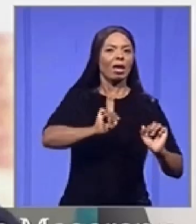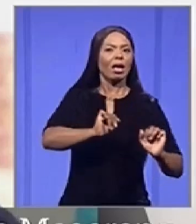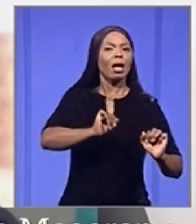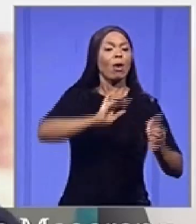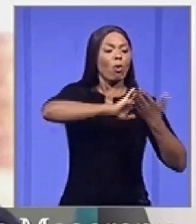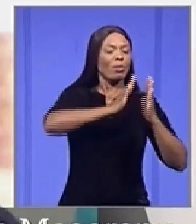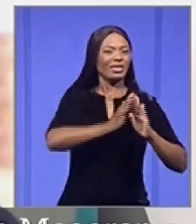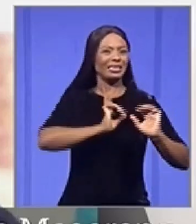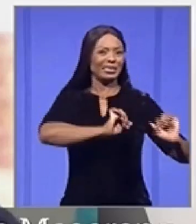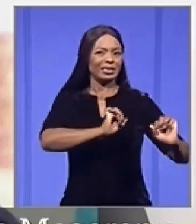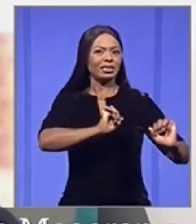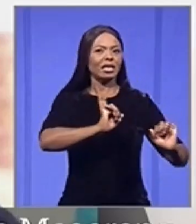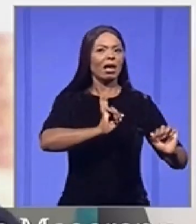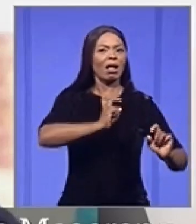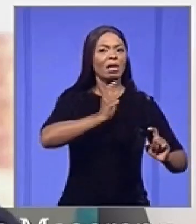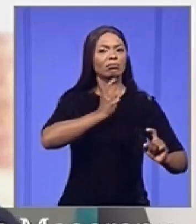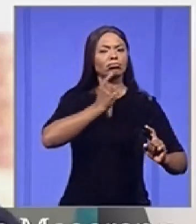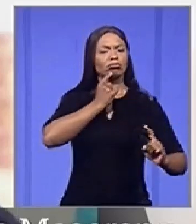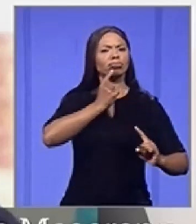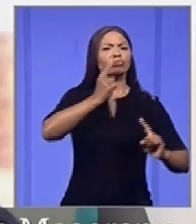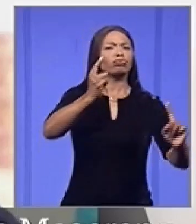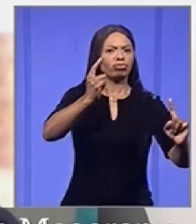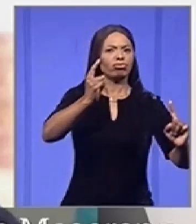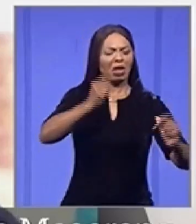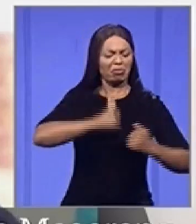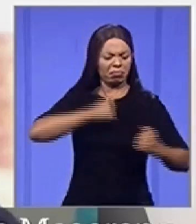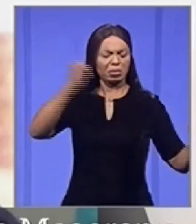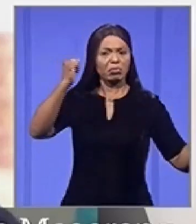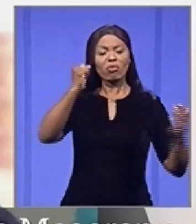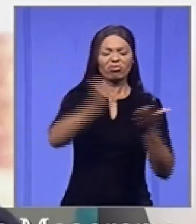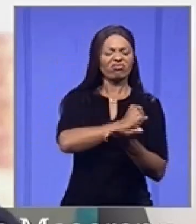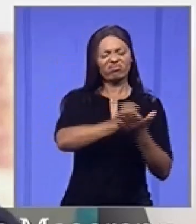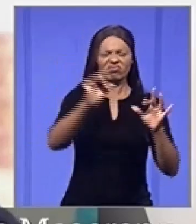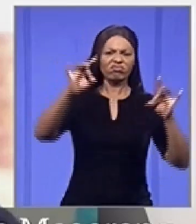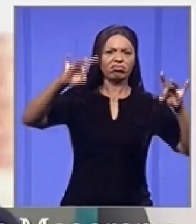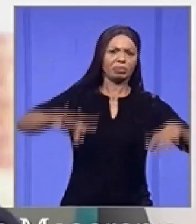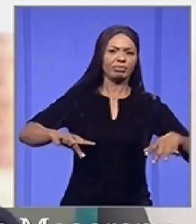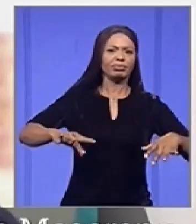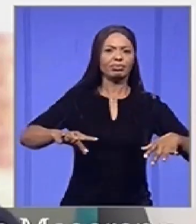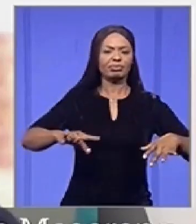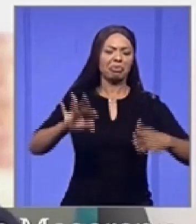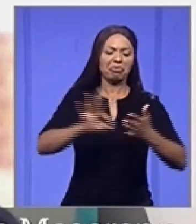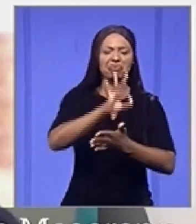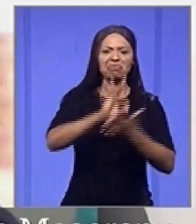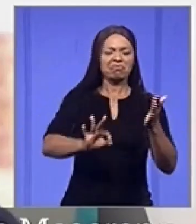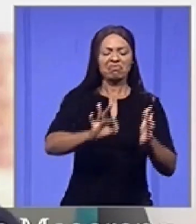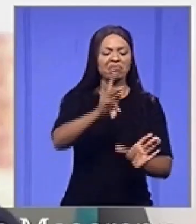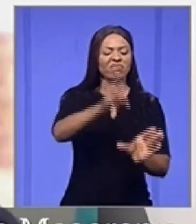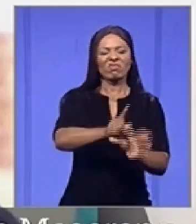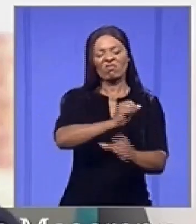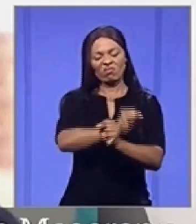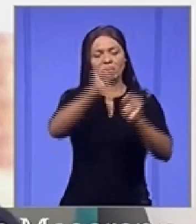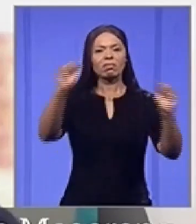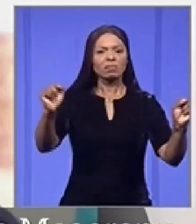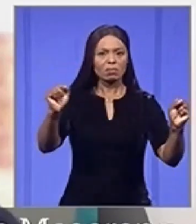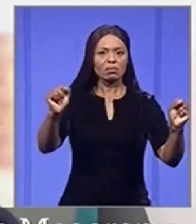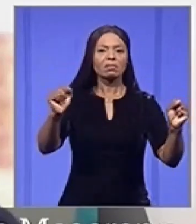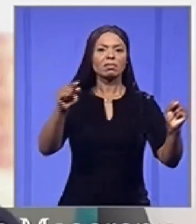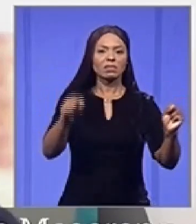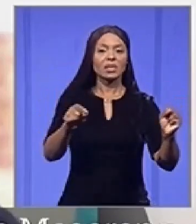of Majeng that they are not going to register to vote and participate in the